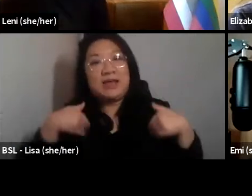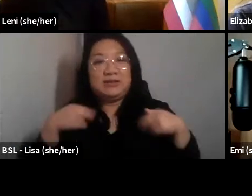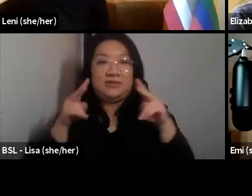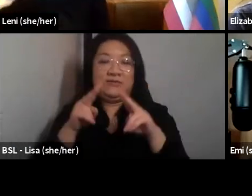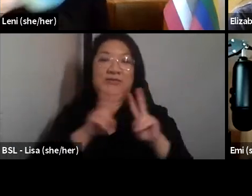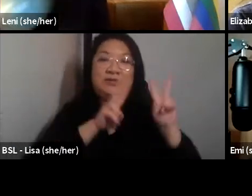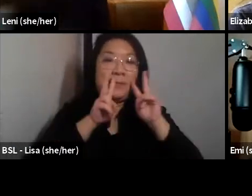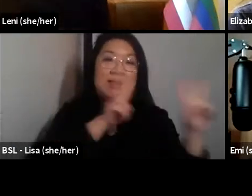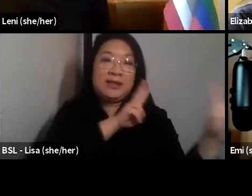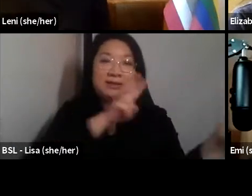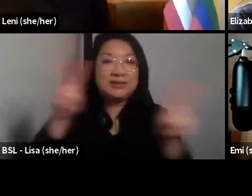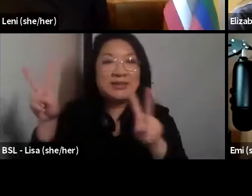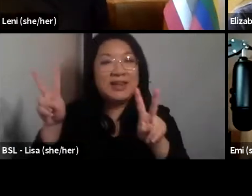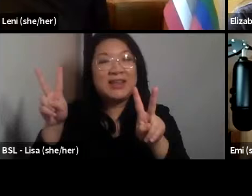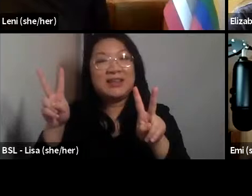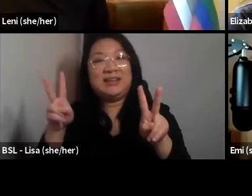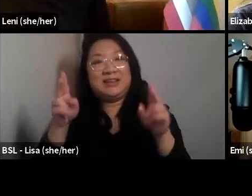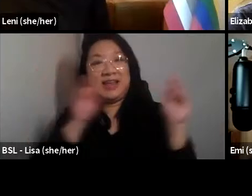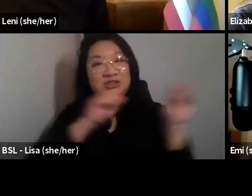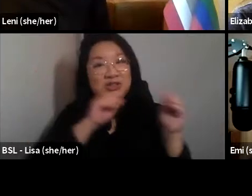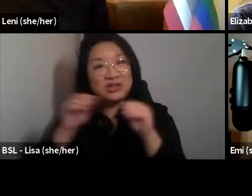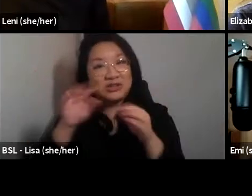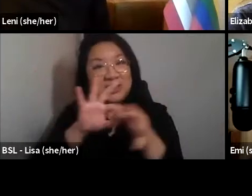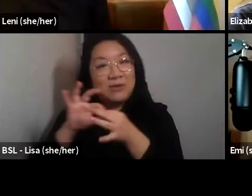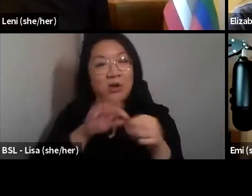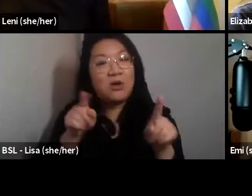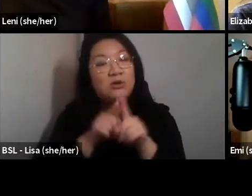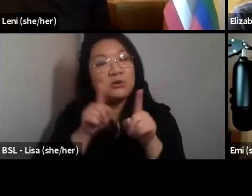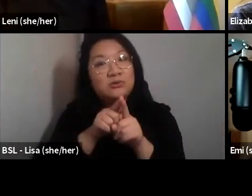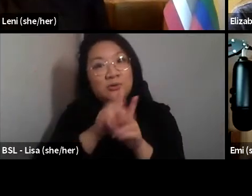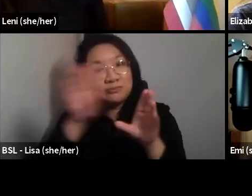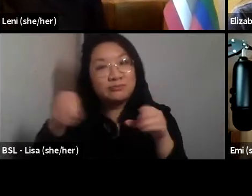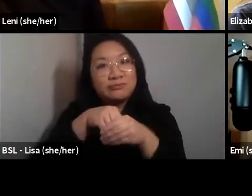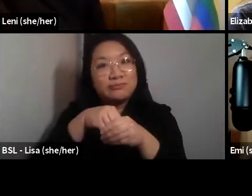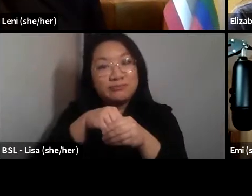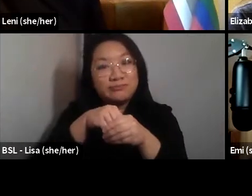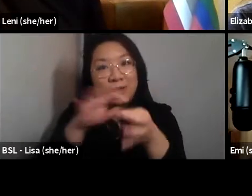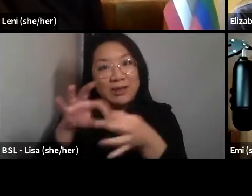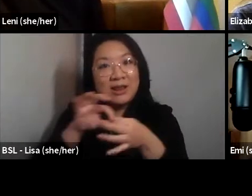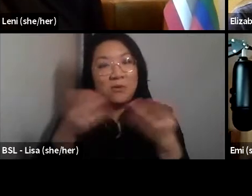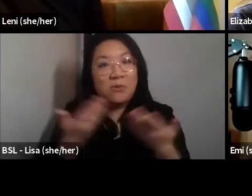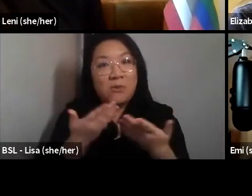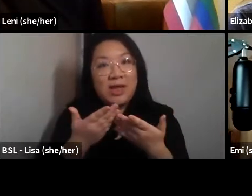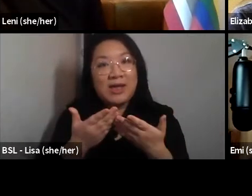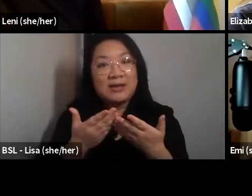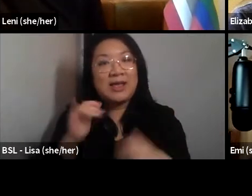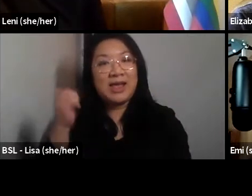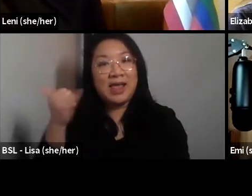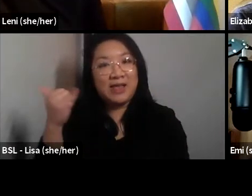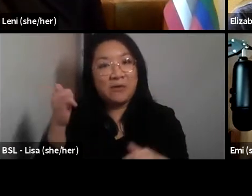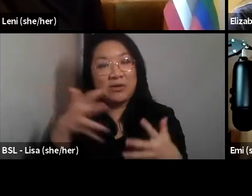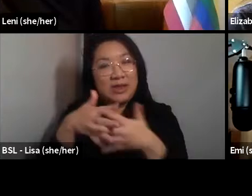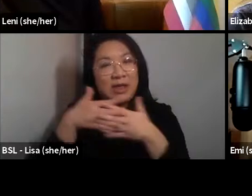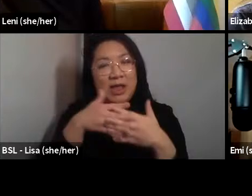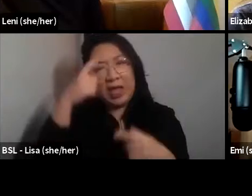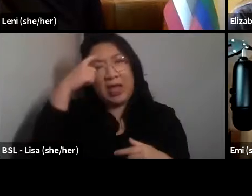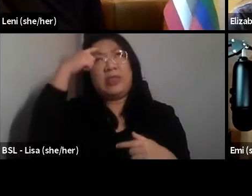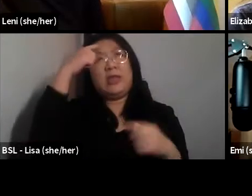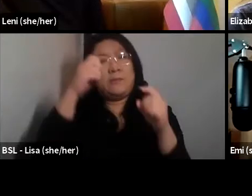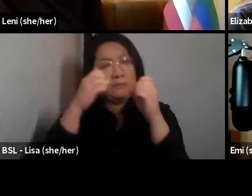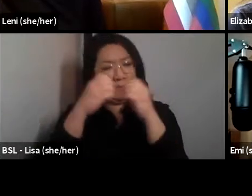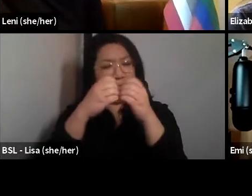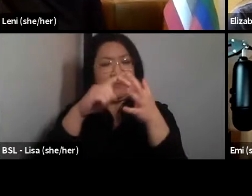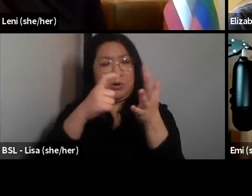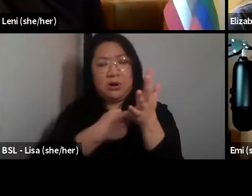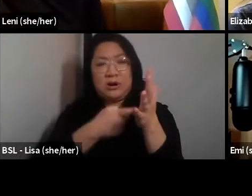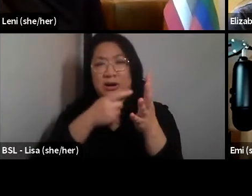Network. Most recently, I also joined the research board at the University of California in San Bernardino, I think it's called,